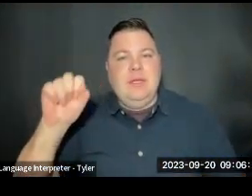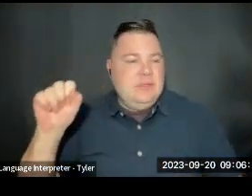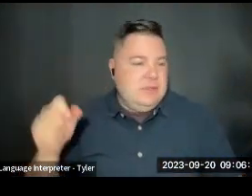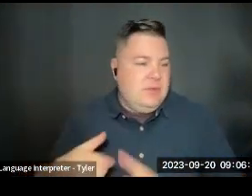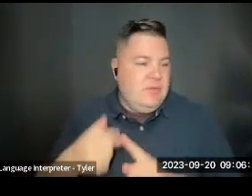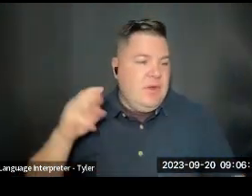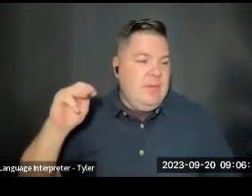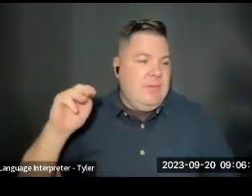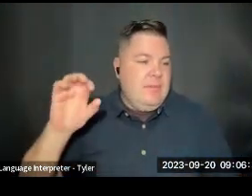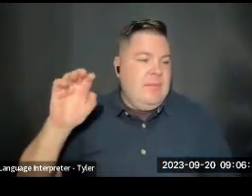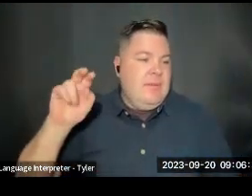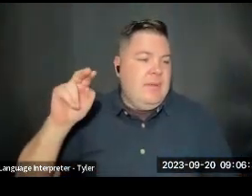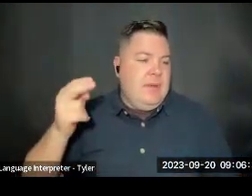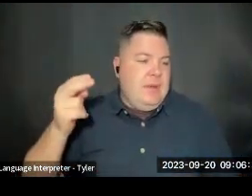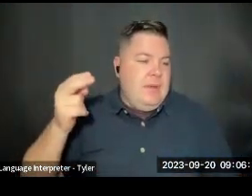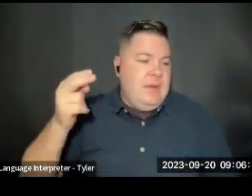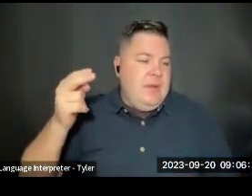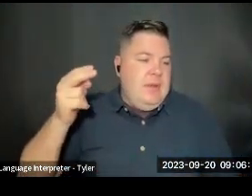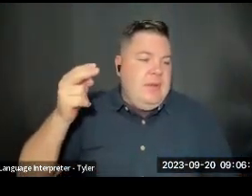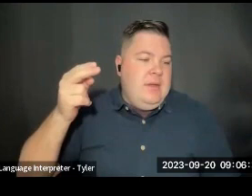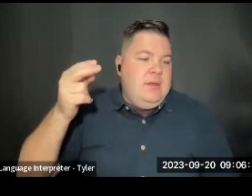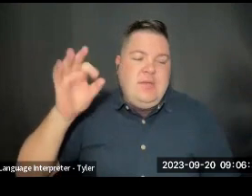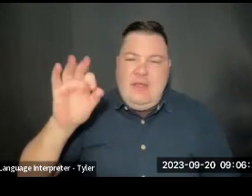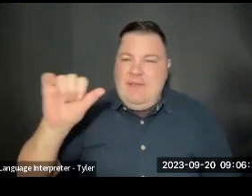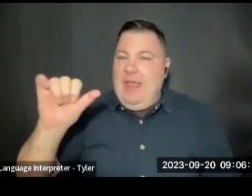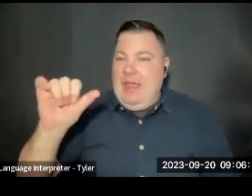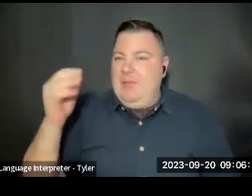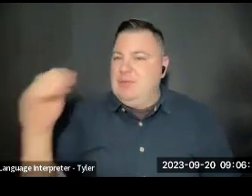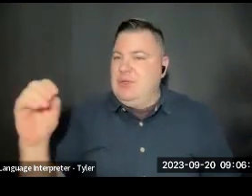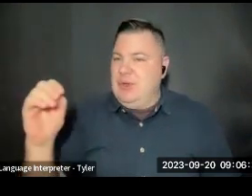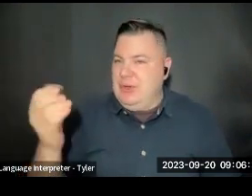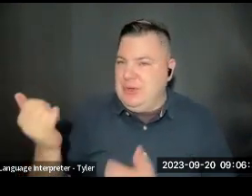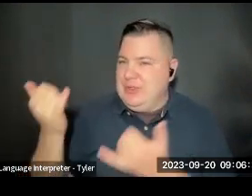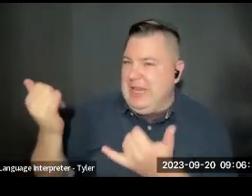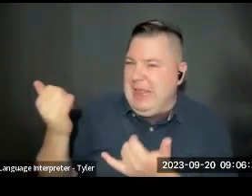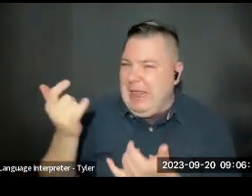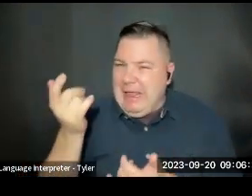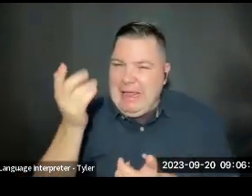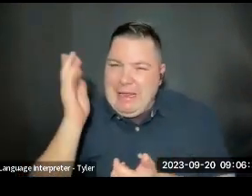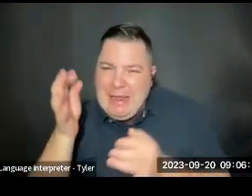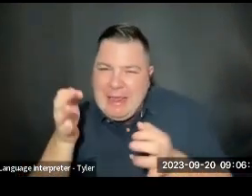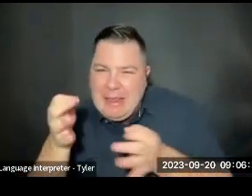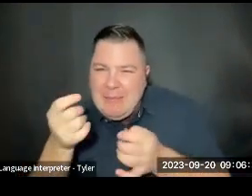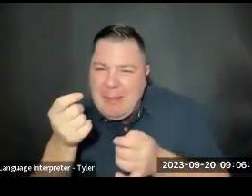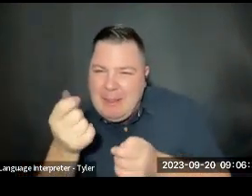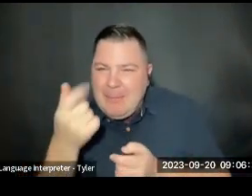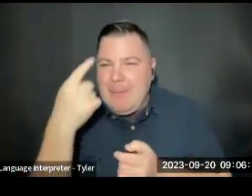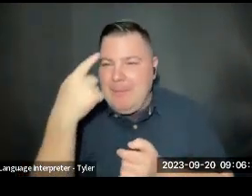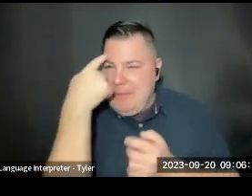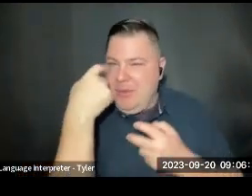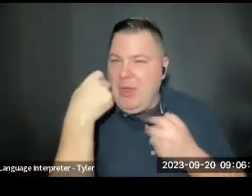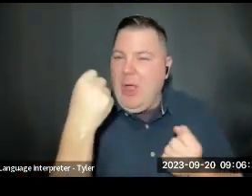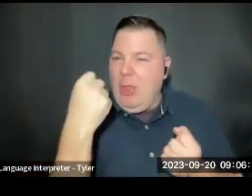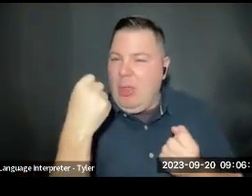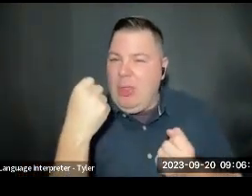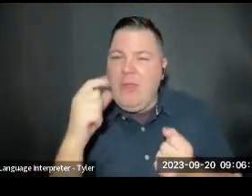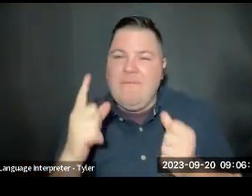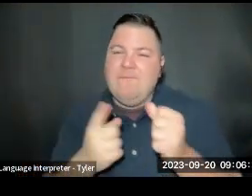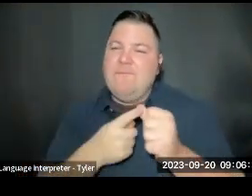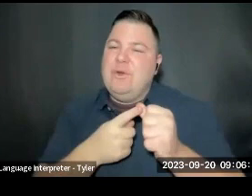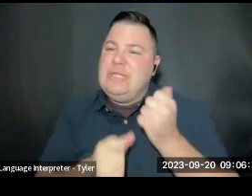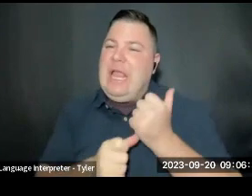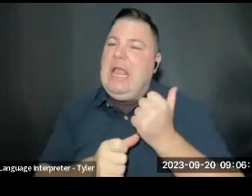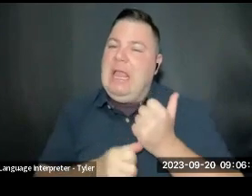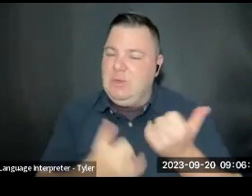MFHA, Missouri, who will be giving us a taste of mental health first aid this morning.